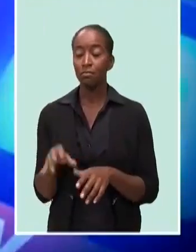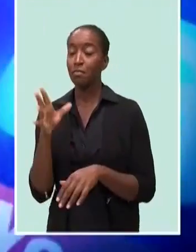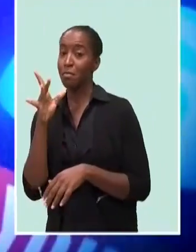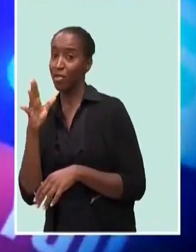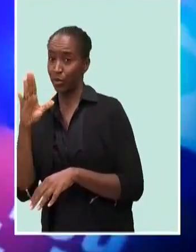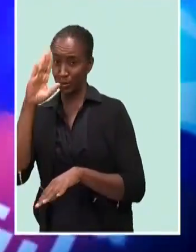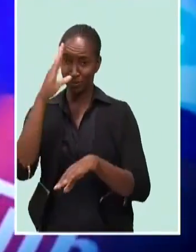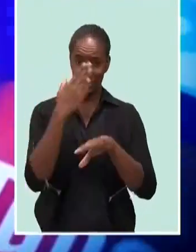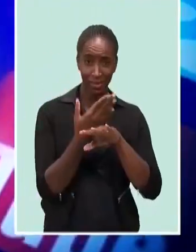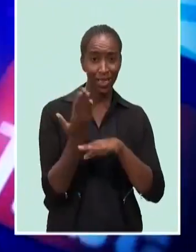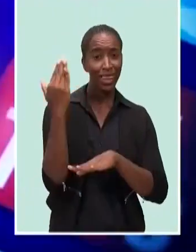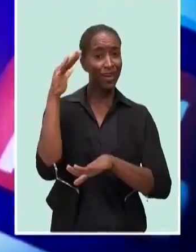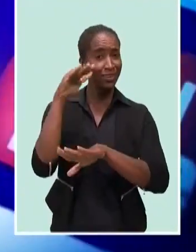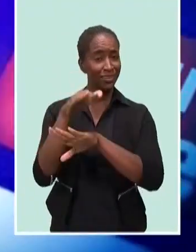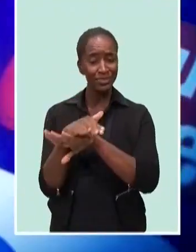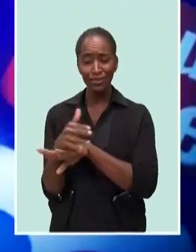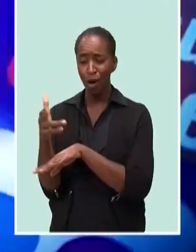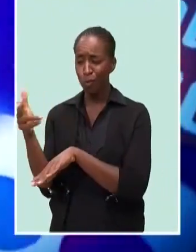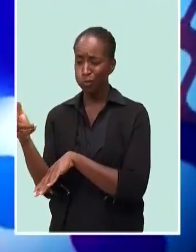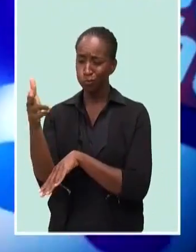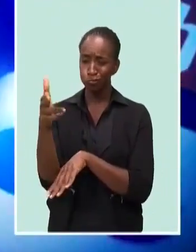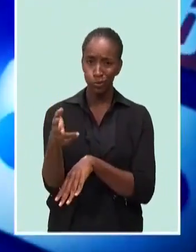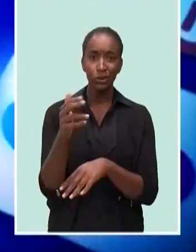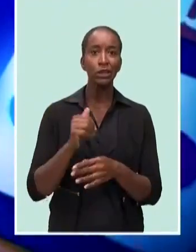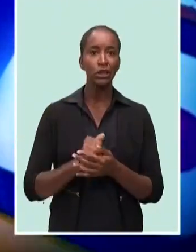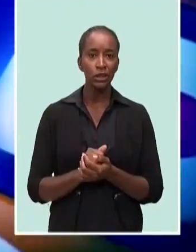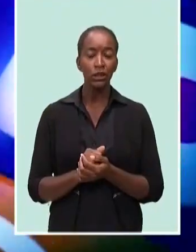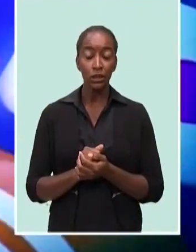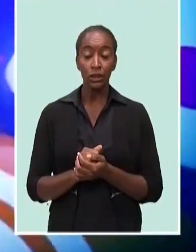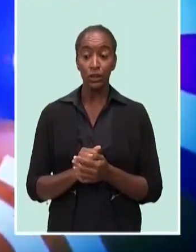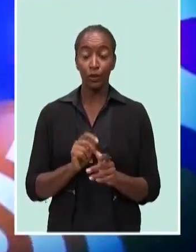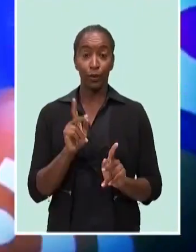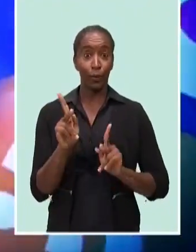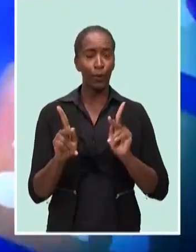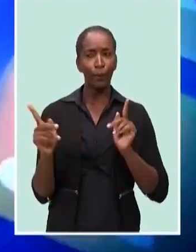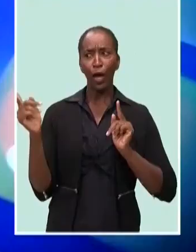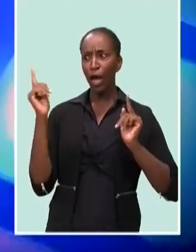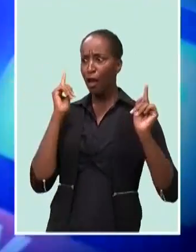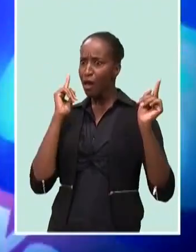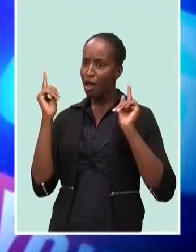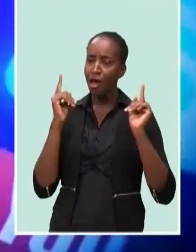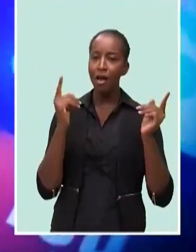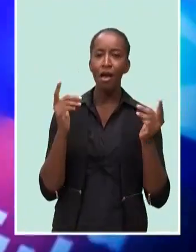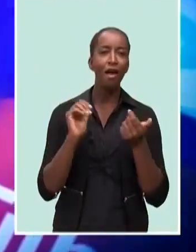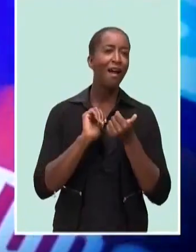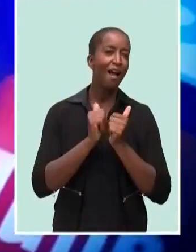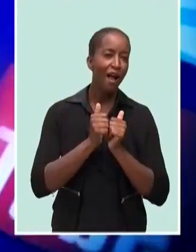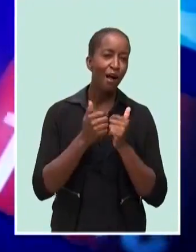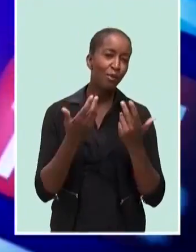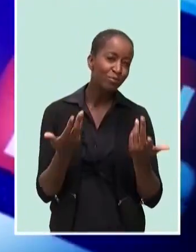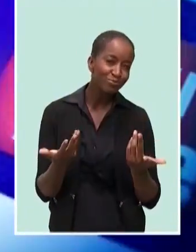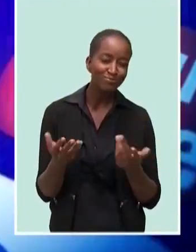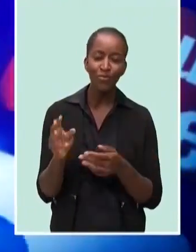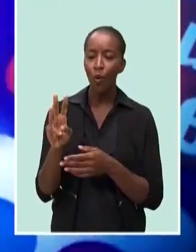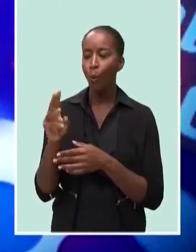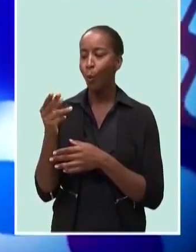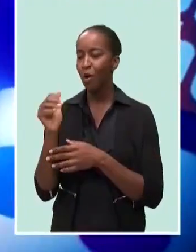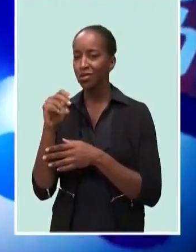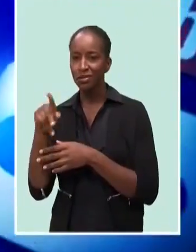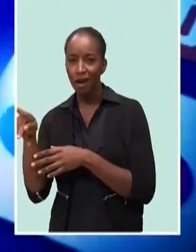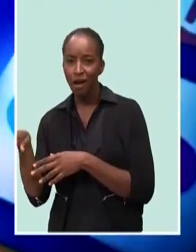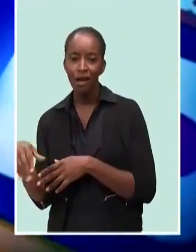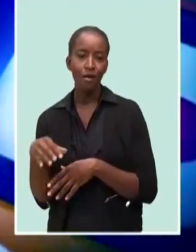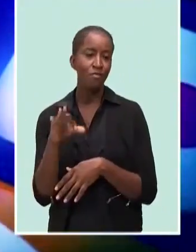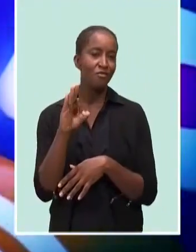last night. Well, as usual, the news of the island's latest tragedy spread like wildfire on social media, with many